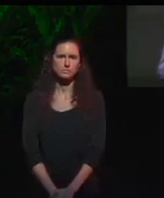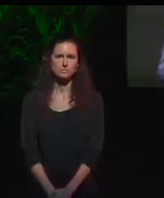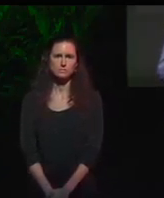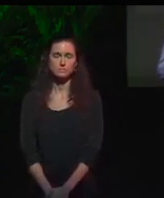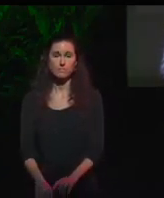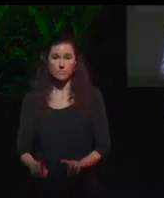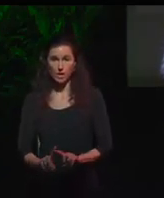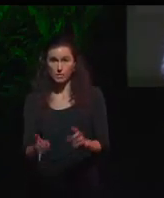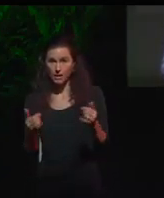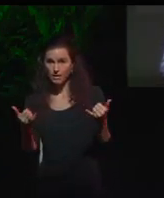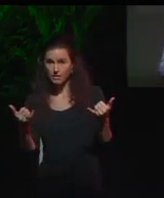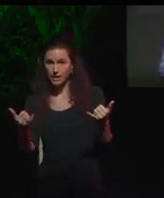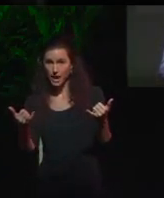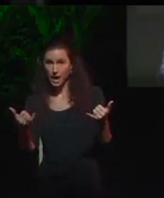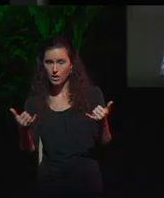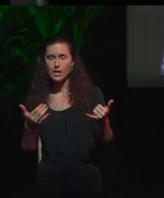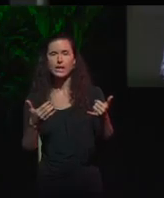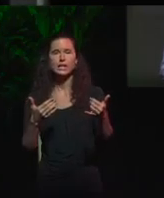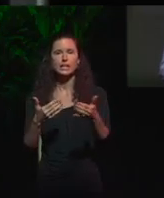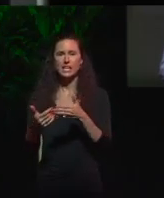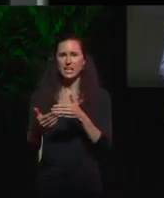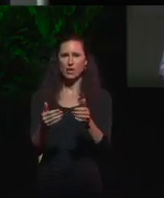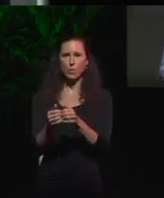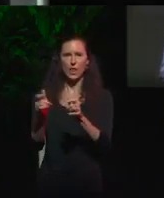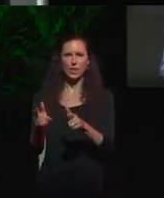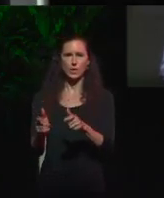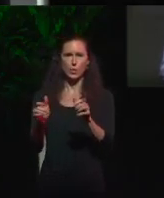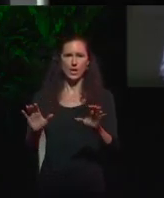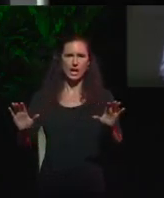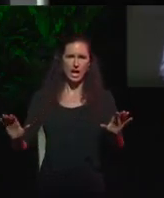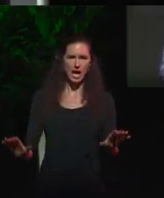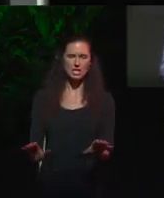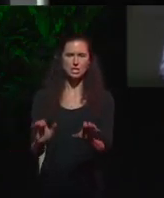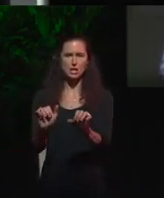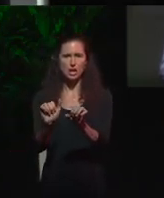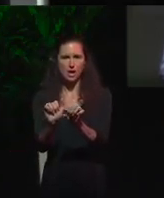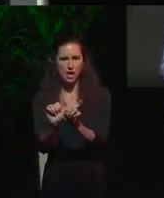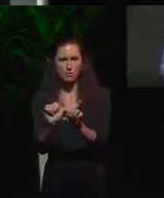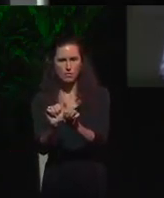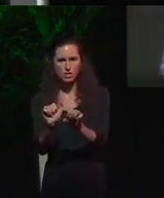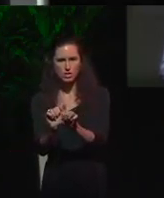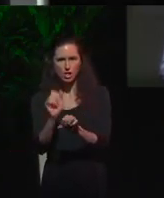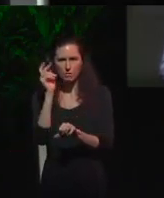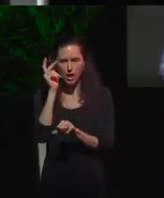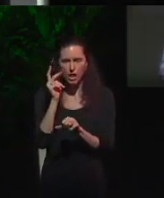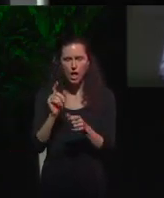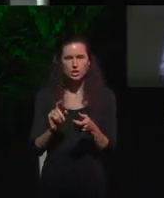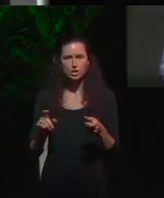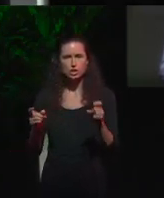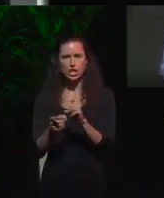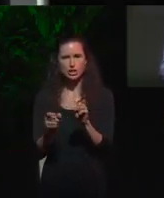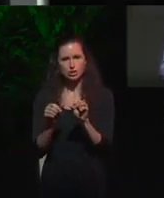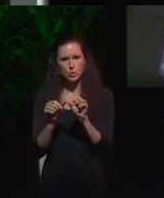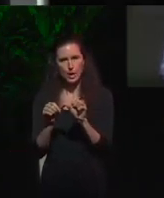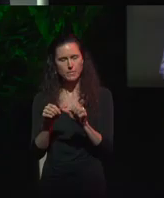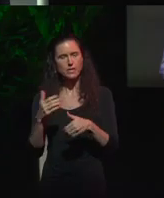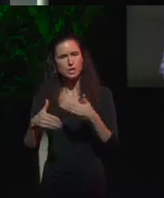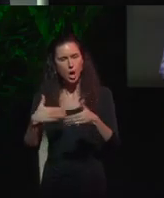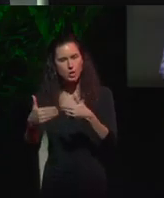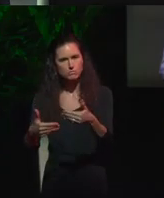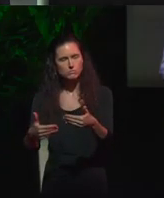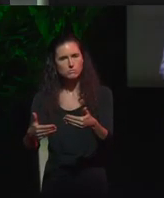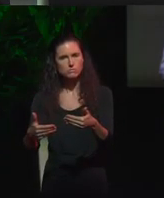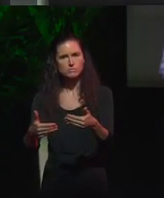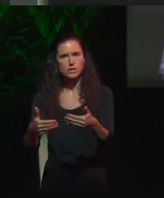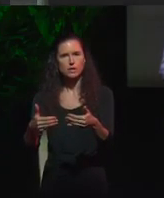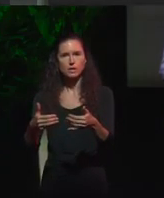But now, even with the quick action and operational and pedagogical changes we've undertaken to keep things going,